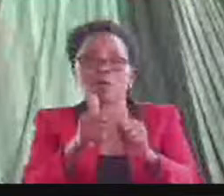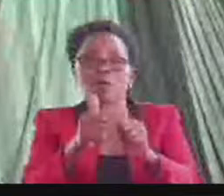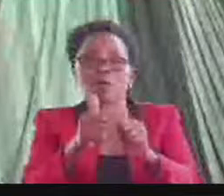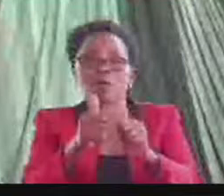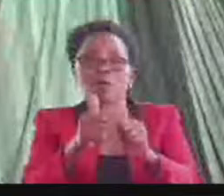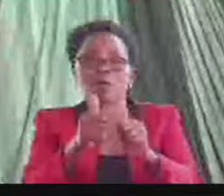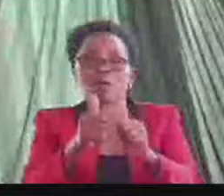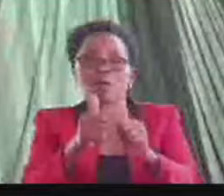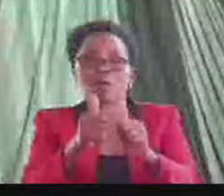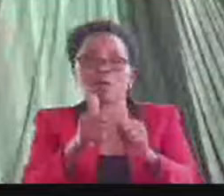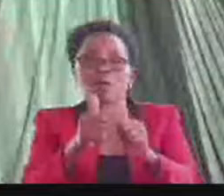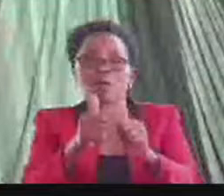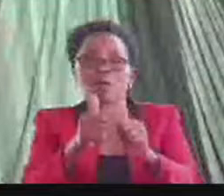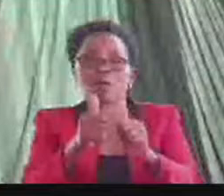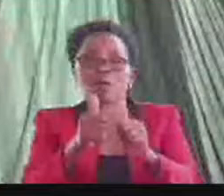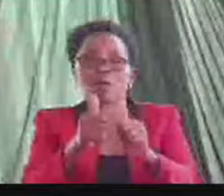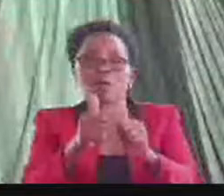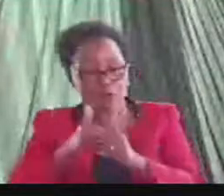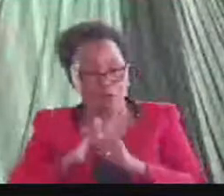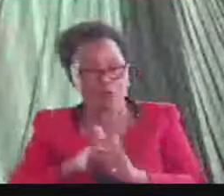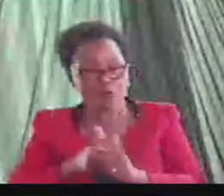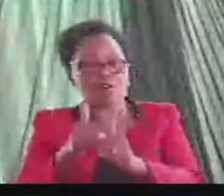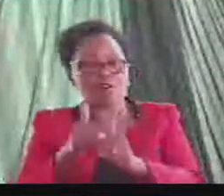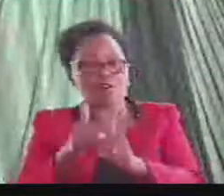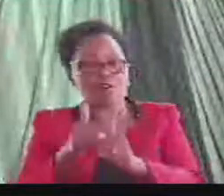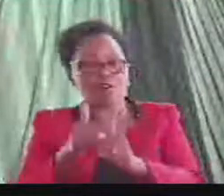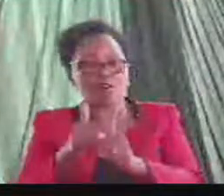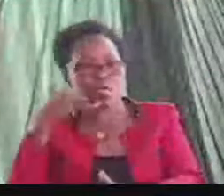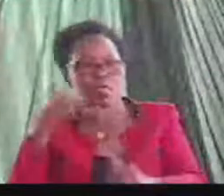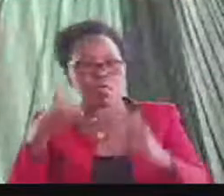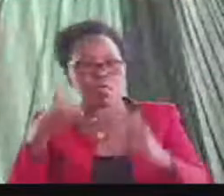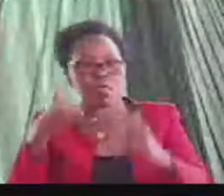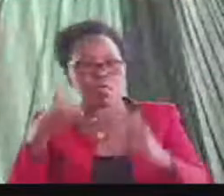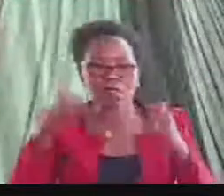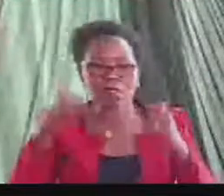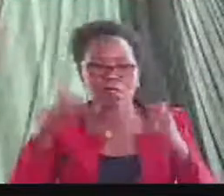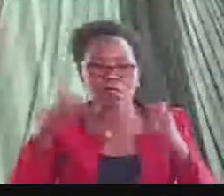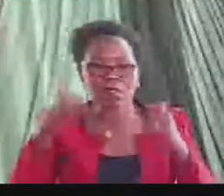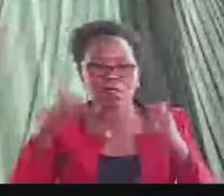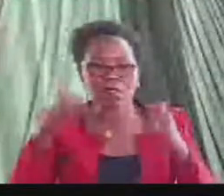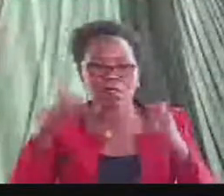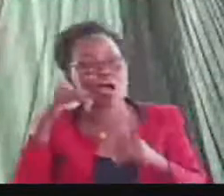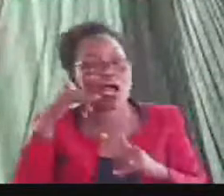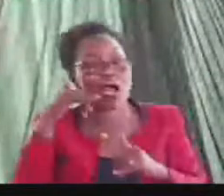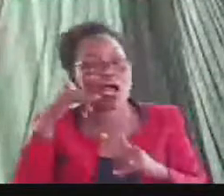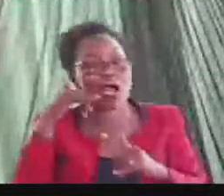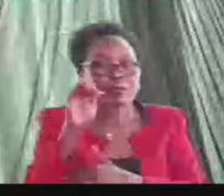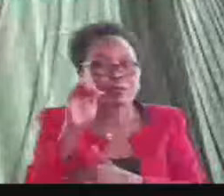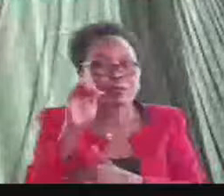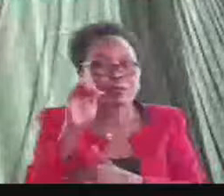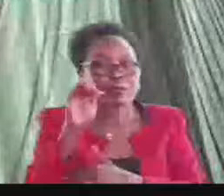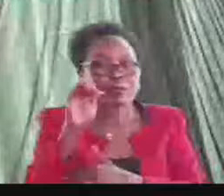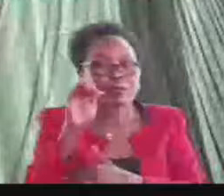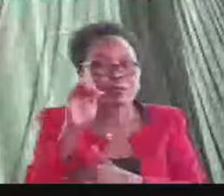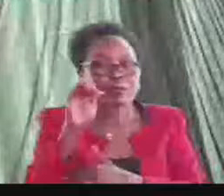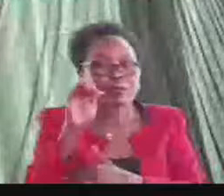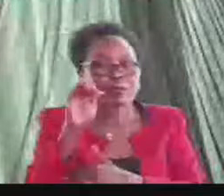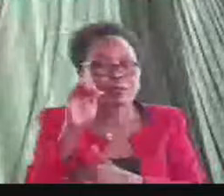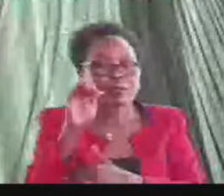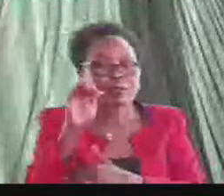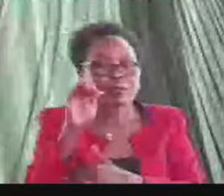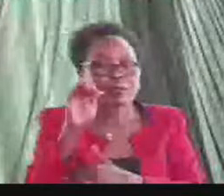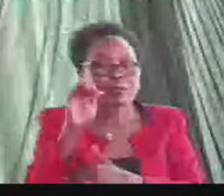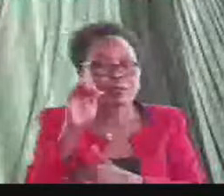He would follow it up, and he will even calling them, have you complied with this? I